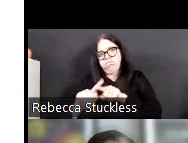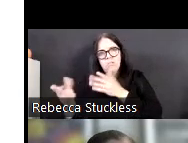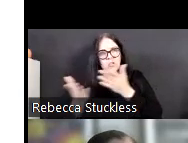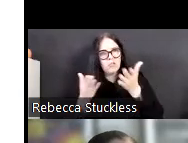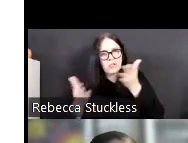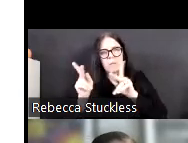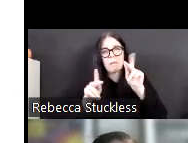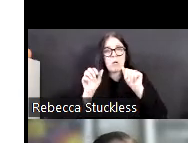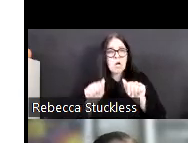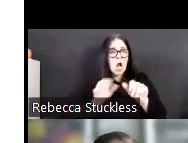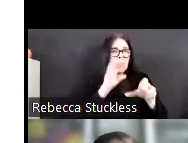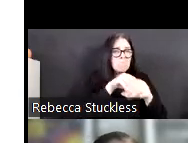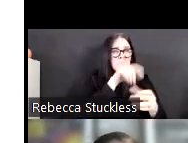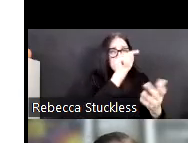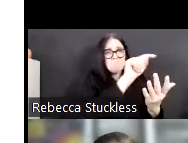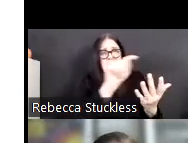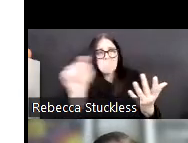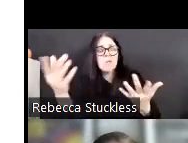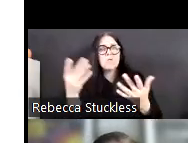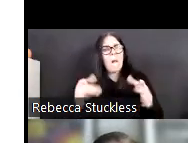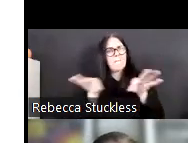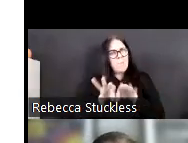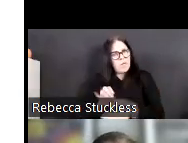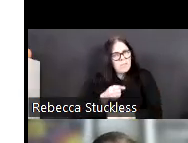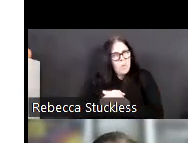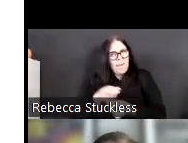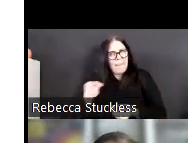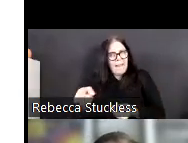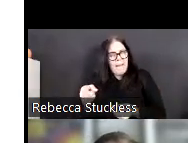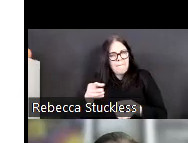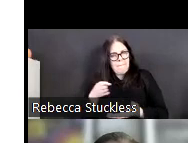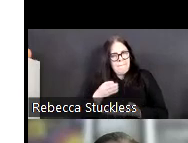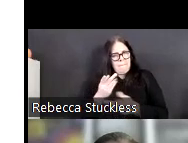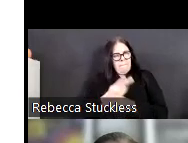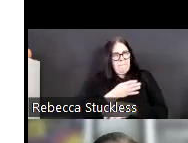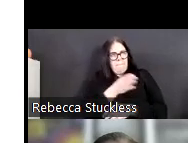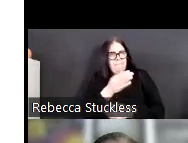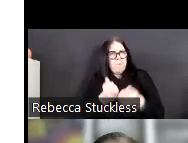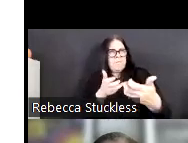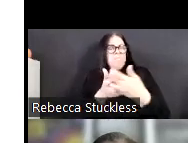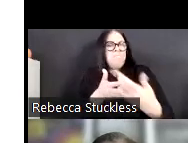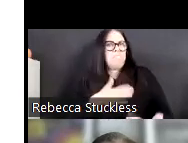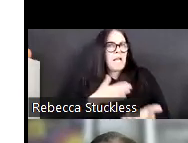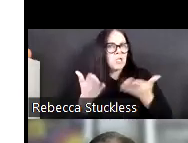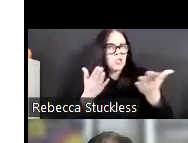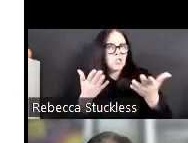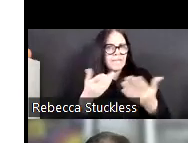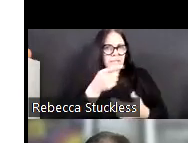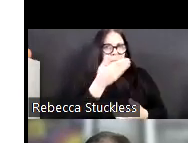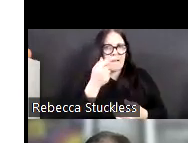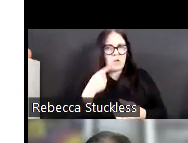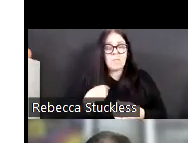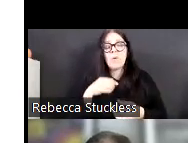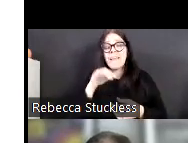at attending. So it's very important to help them navigate some of those services. And so really that's what we're using our